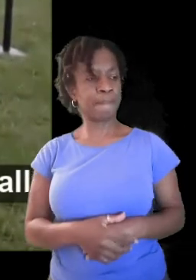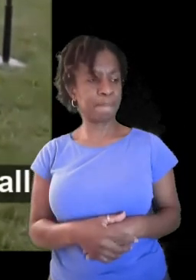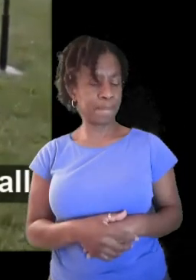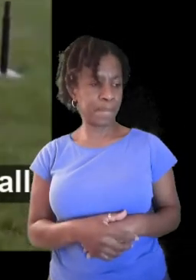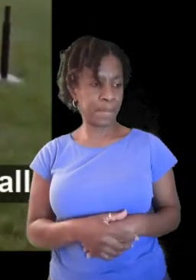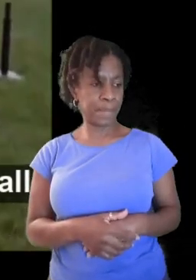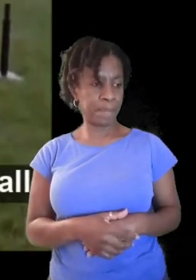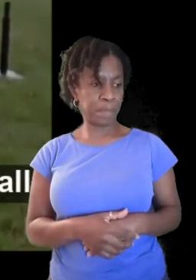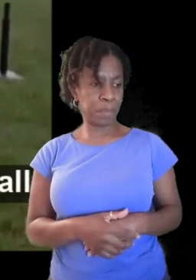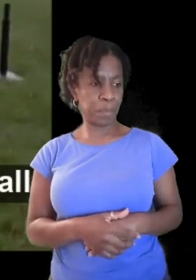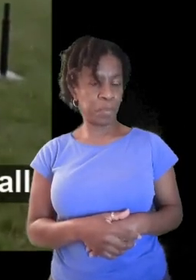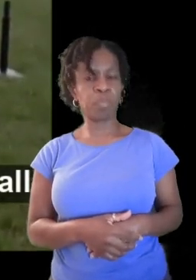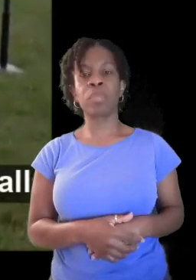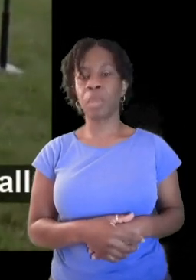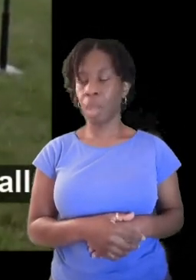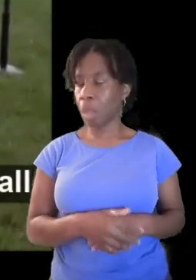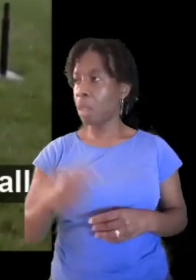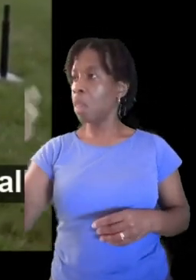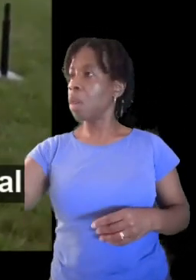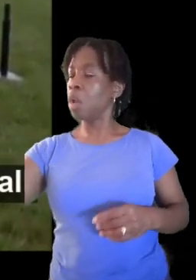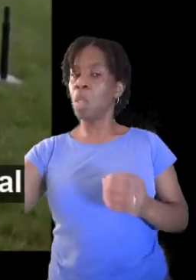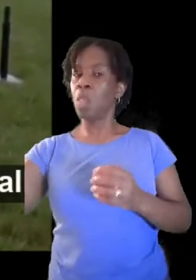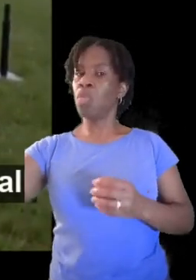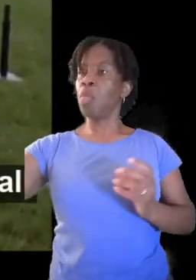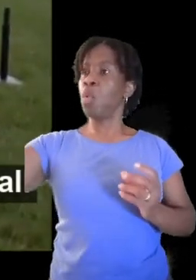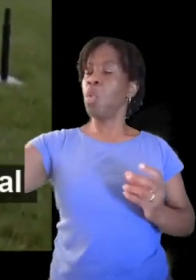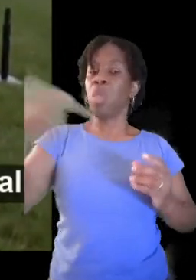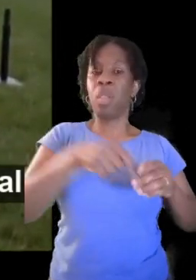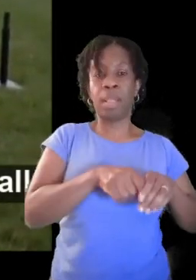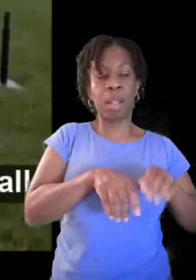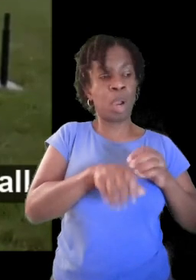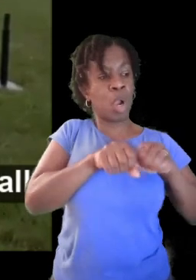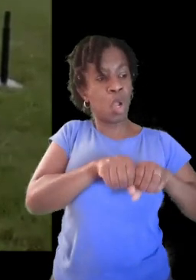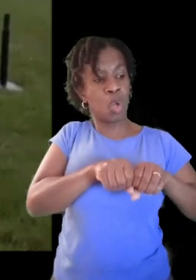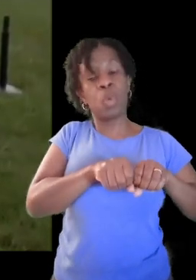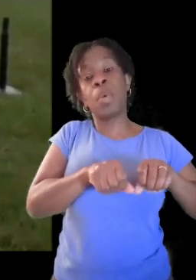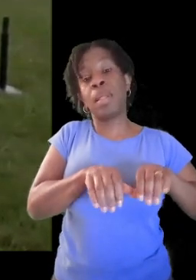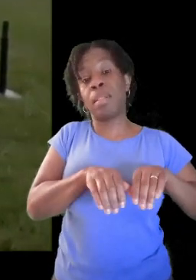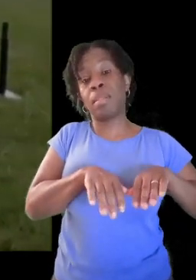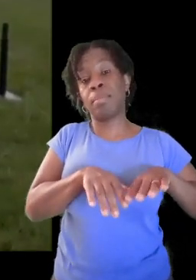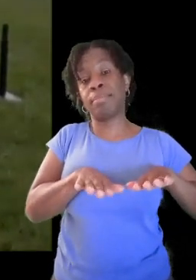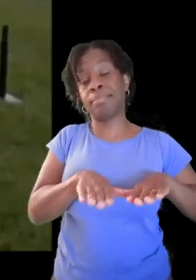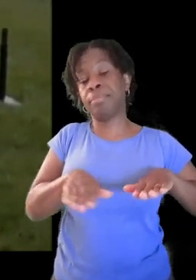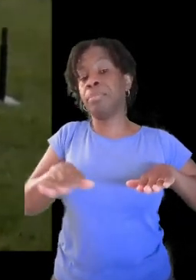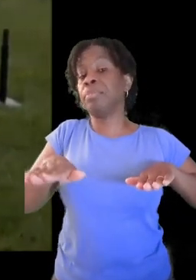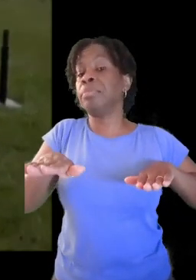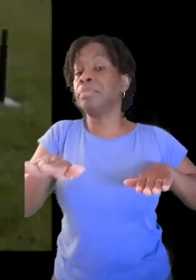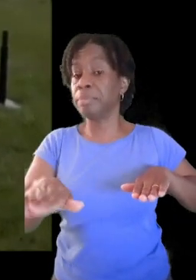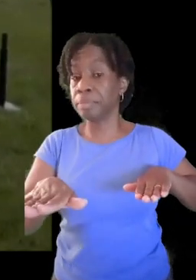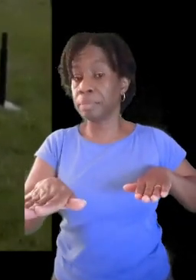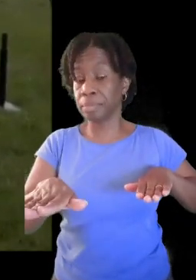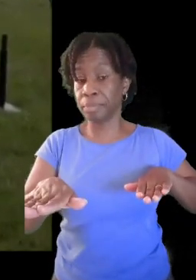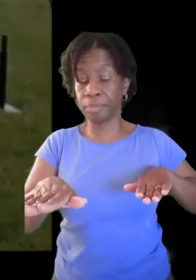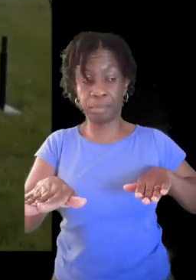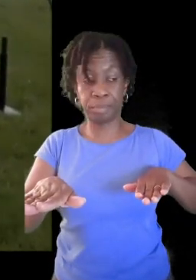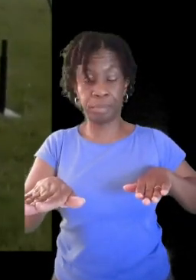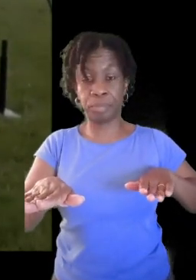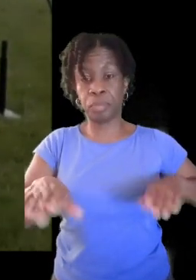When you see a pitch that you like, you'll take a small stride, you'll turn your hip, you'll bring your